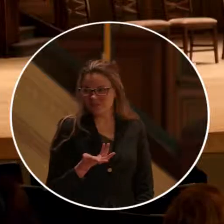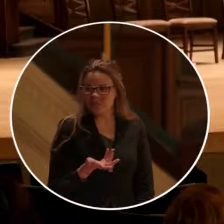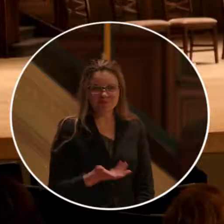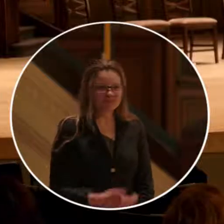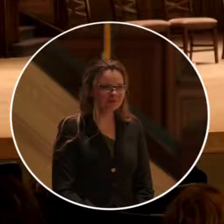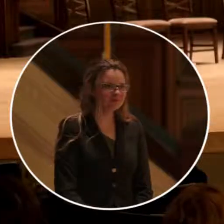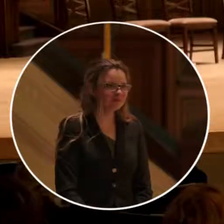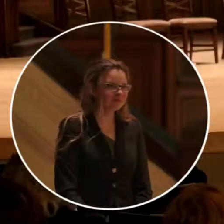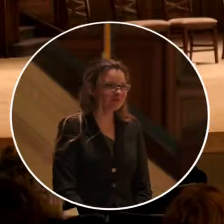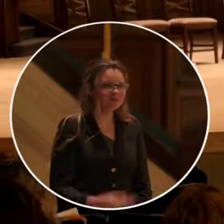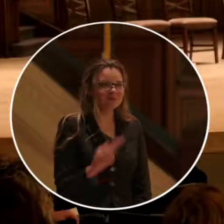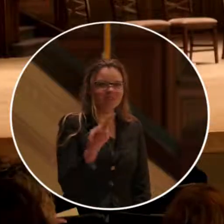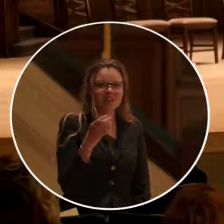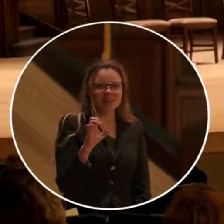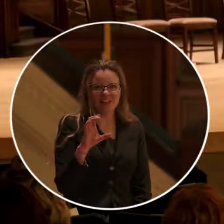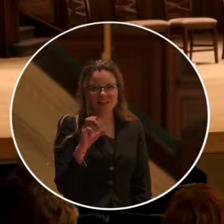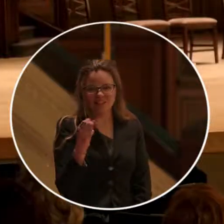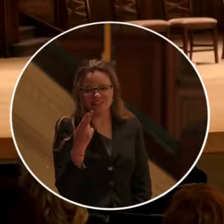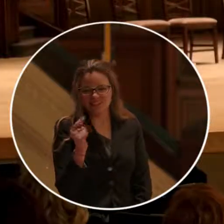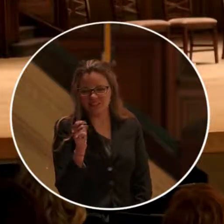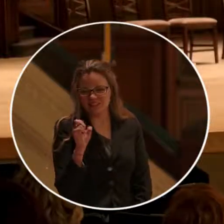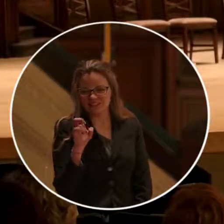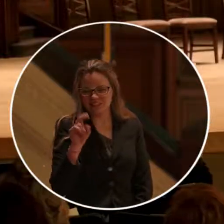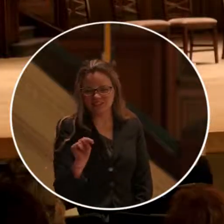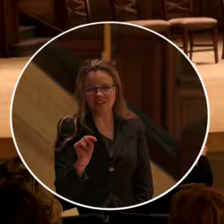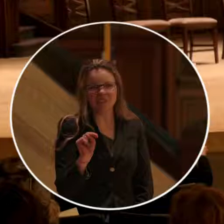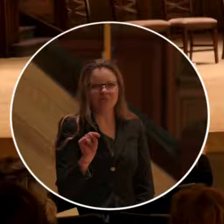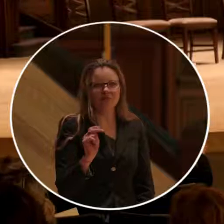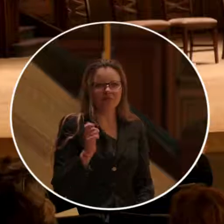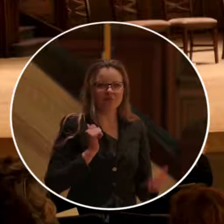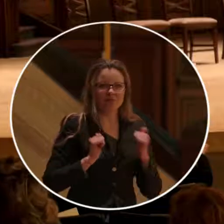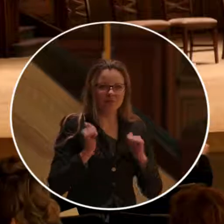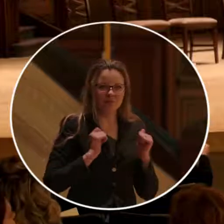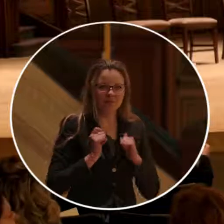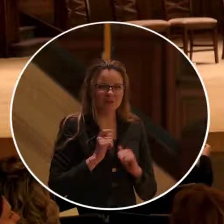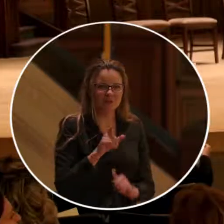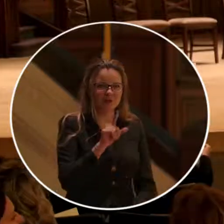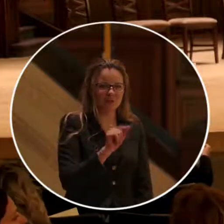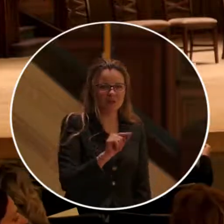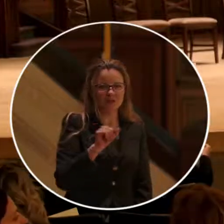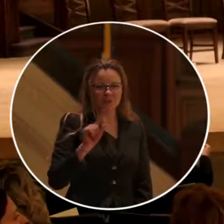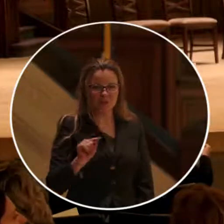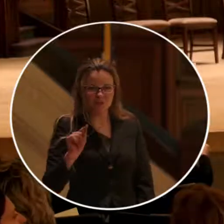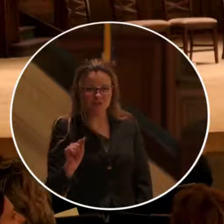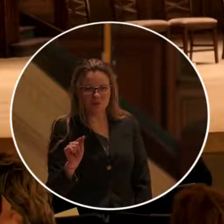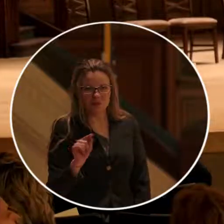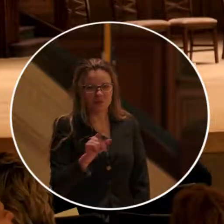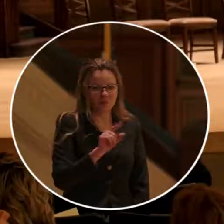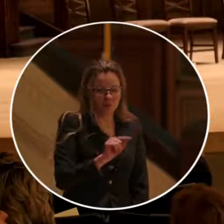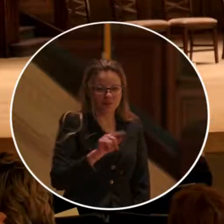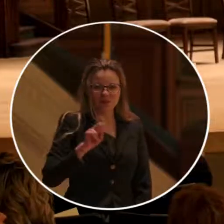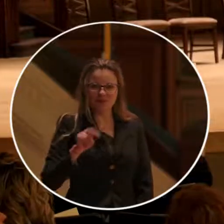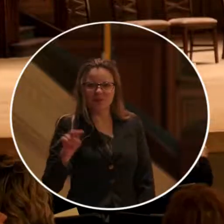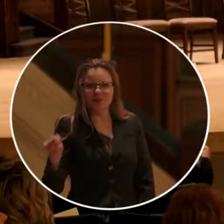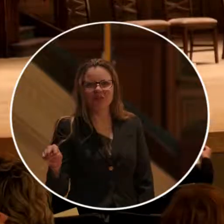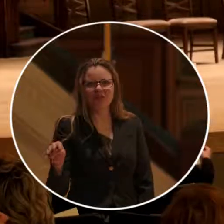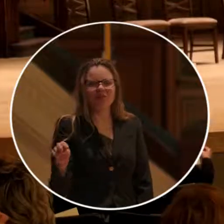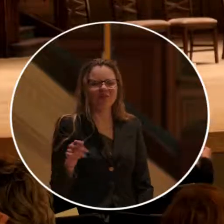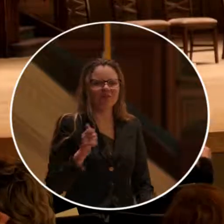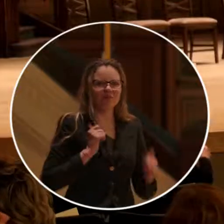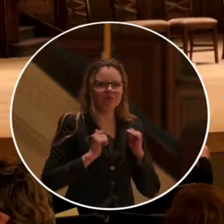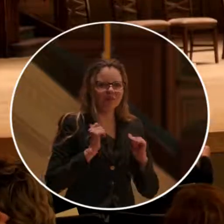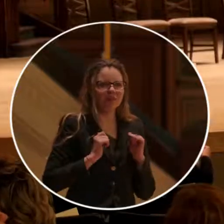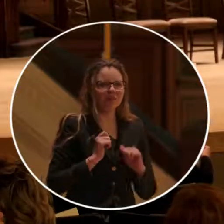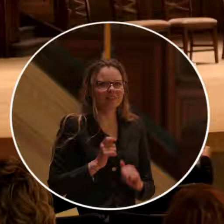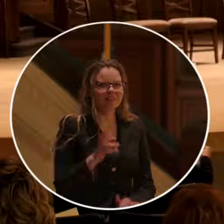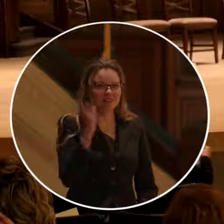Welcome to the Hochstein Performance Hall and ROC The Mic's 2022 production of Listen to Your Mother Rochester. Our MC tonight